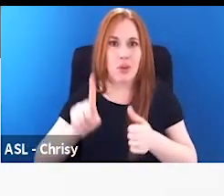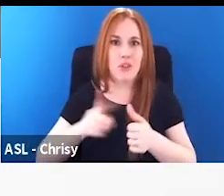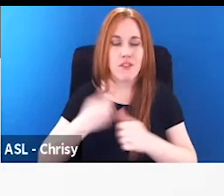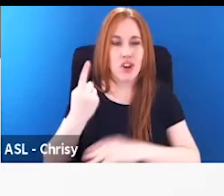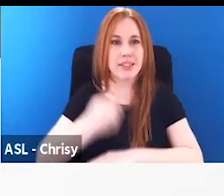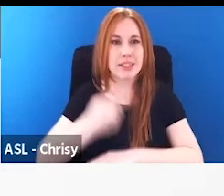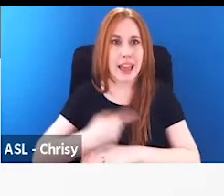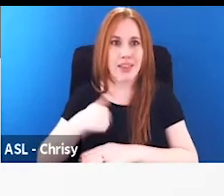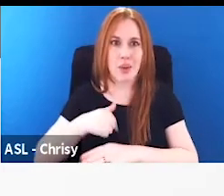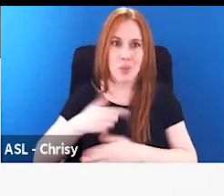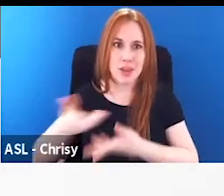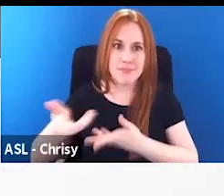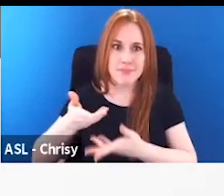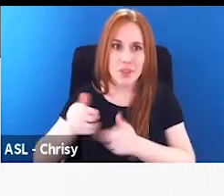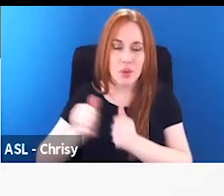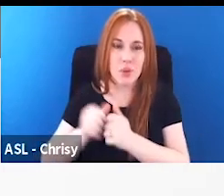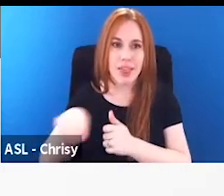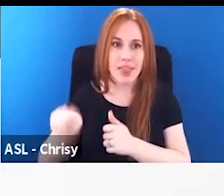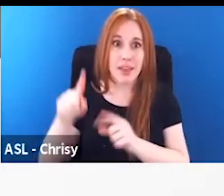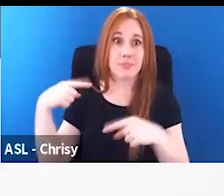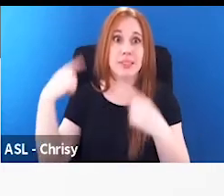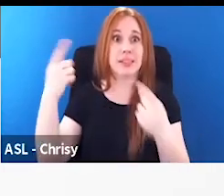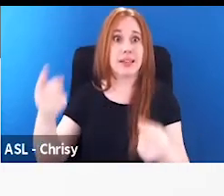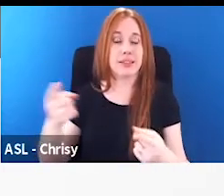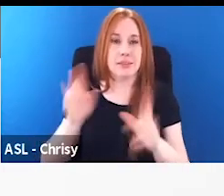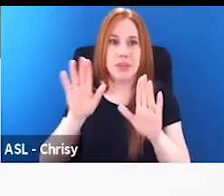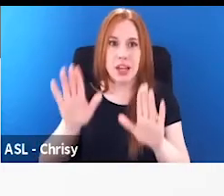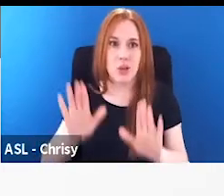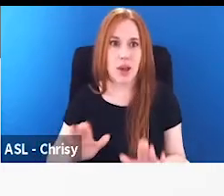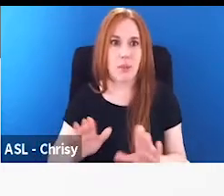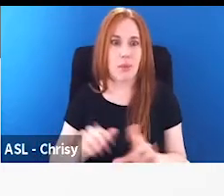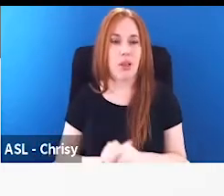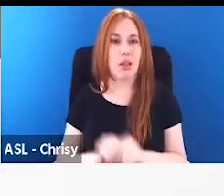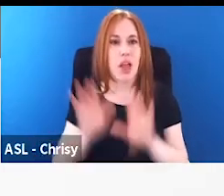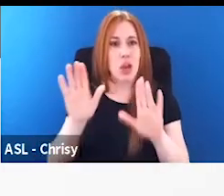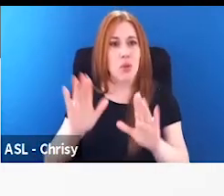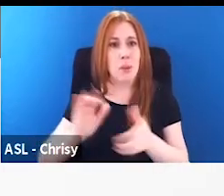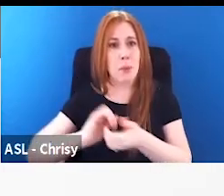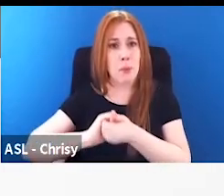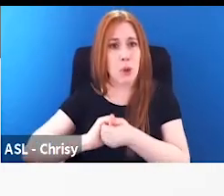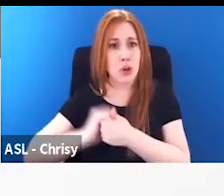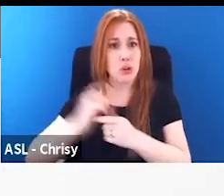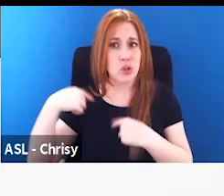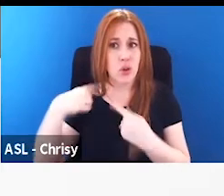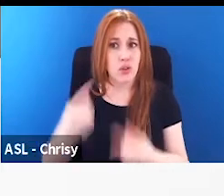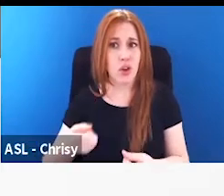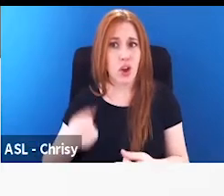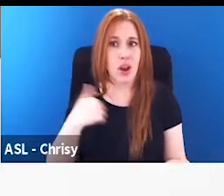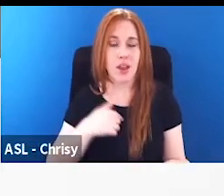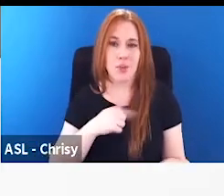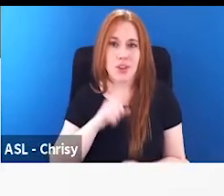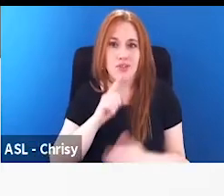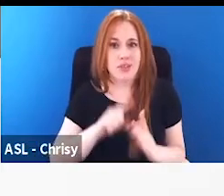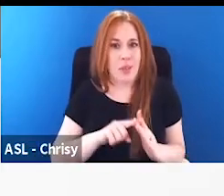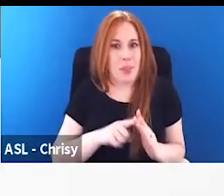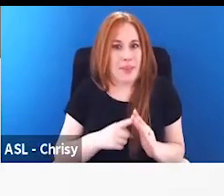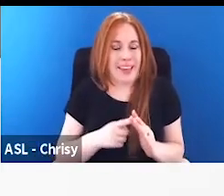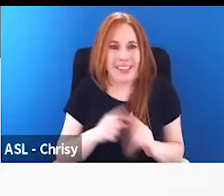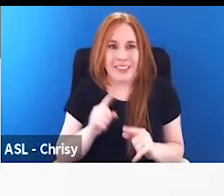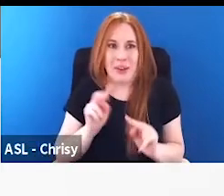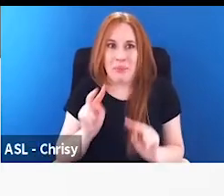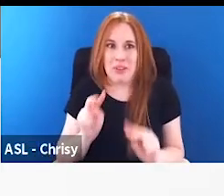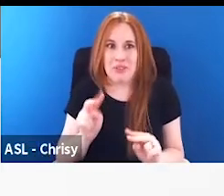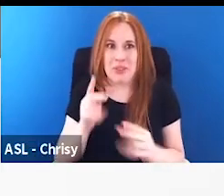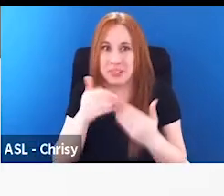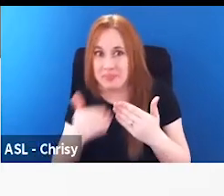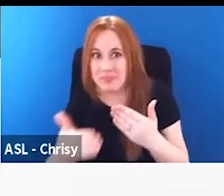we spoke with them has just been incredible. They've been incredible partners so far, and we're just at the beginning, so I can't wait to see where it takes